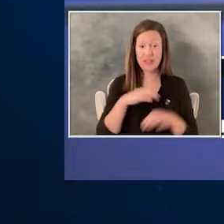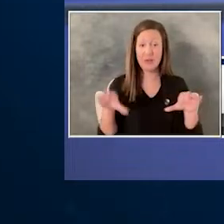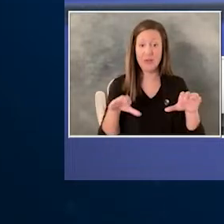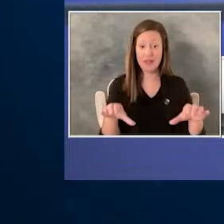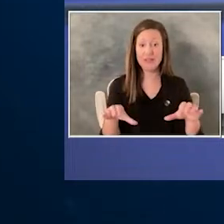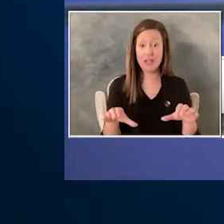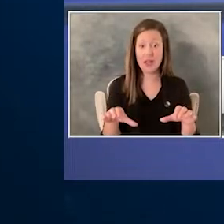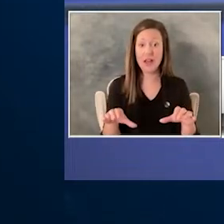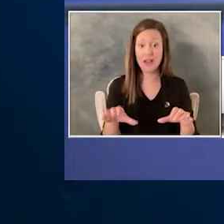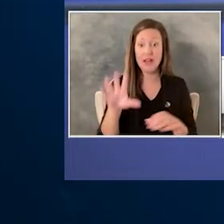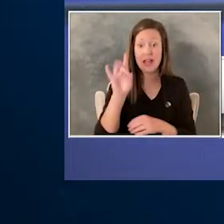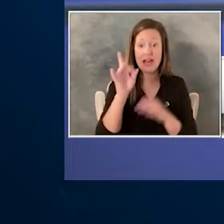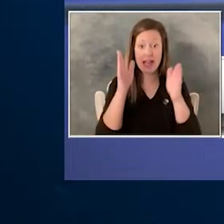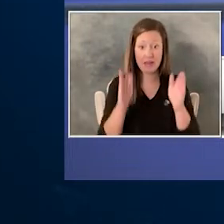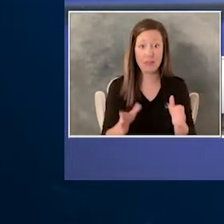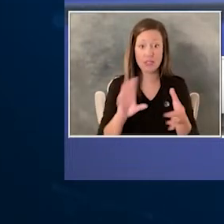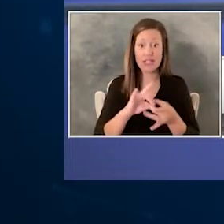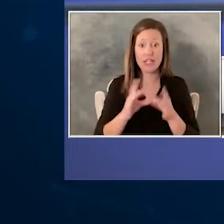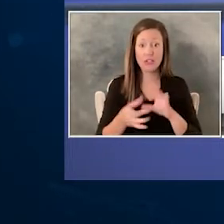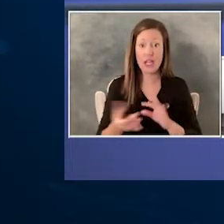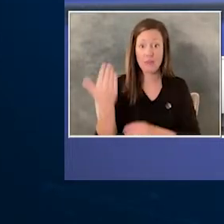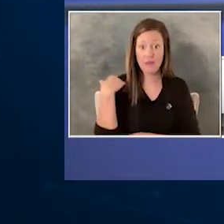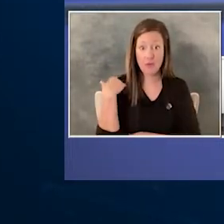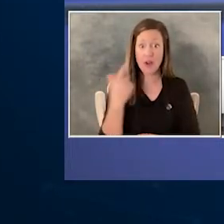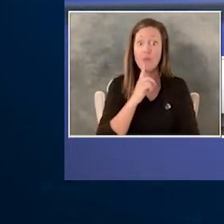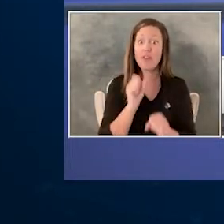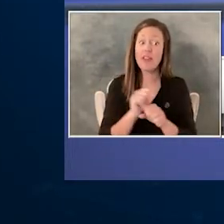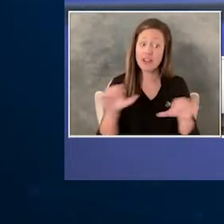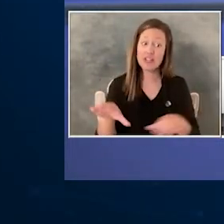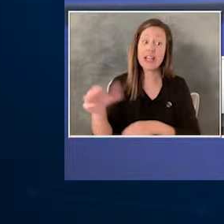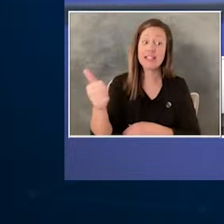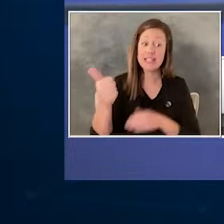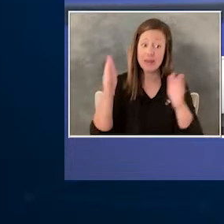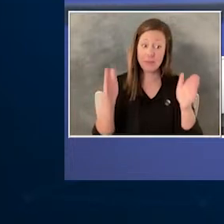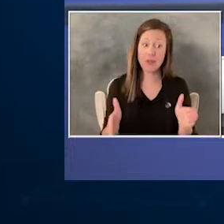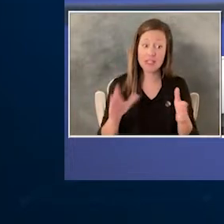8-person kidney chain before. We've actually done a 10-person kidney chain.